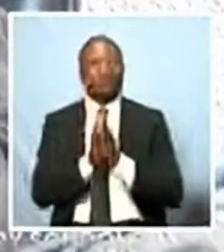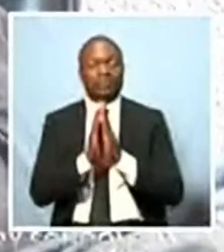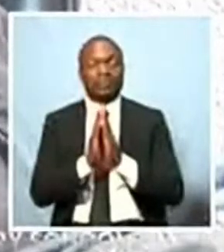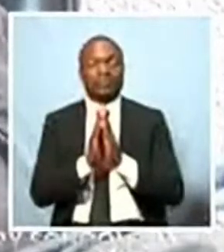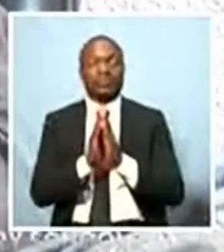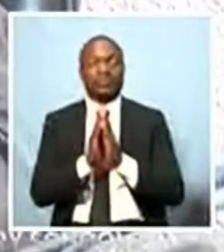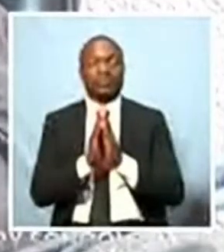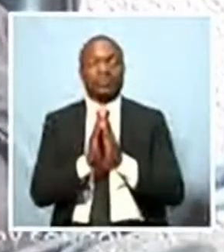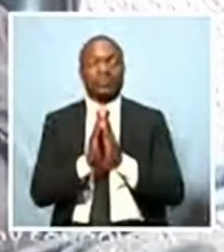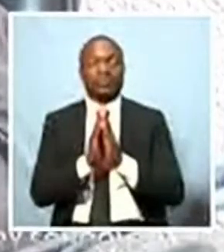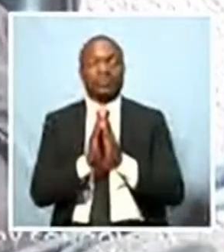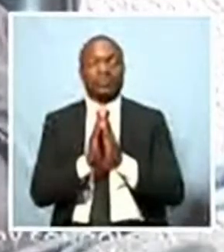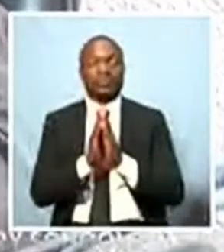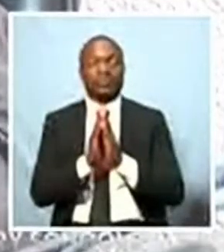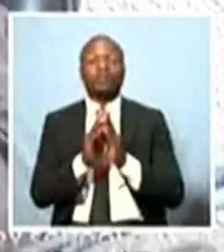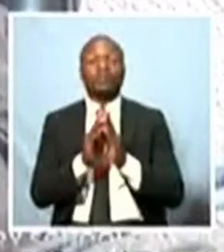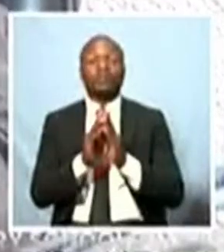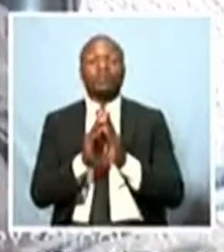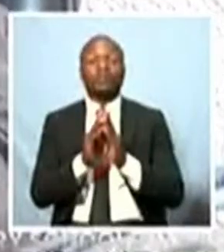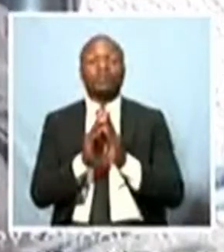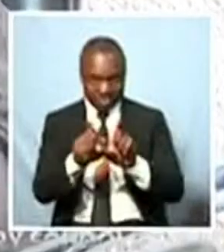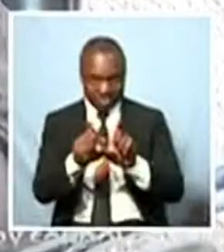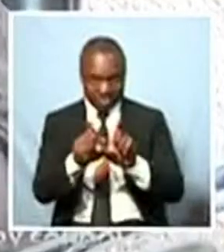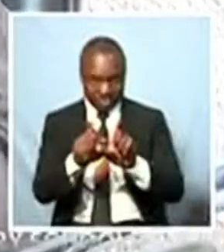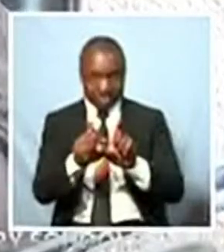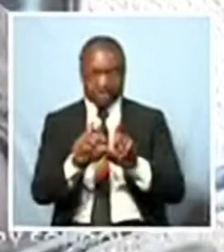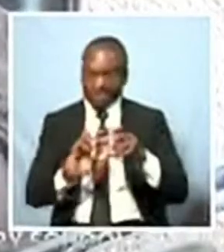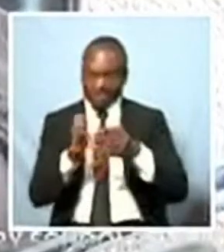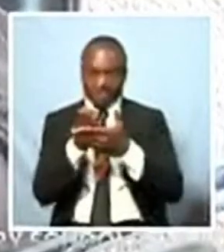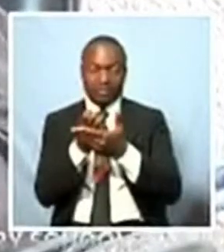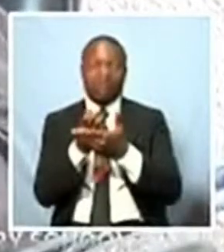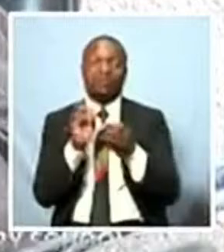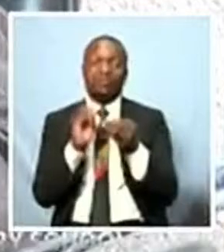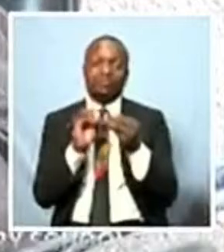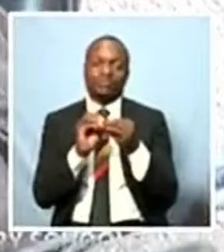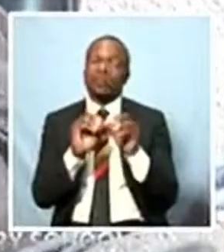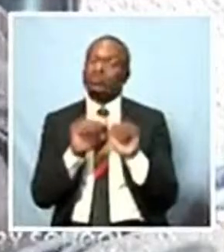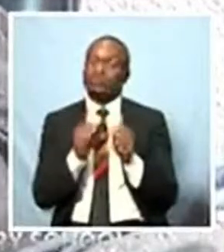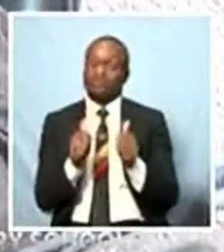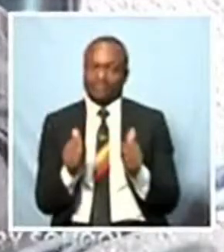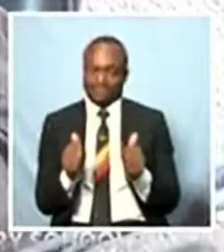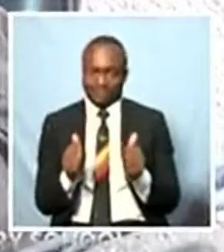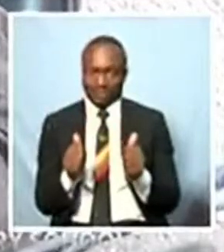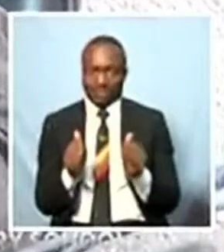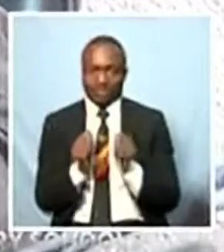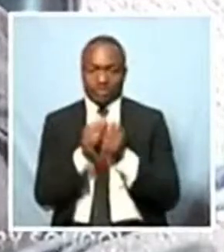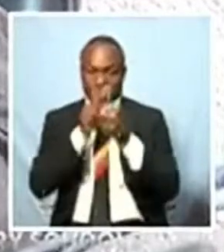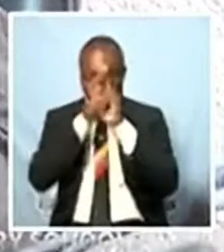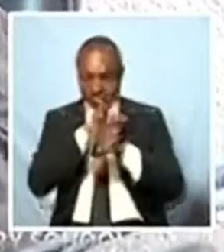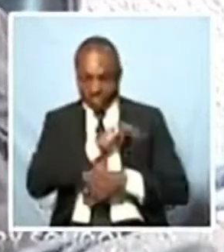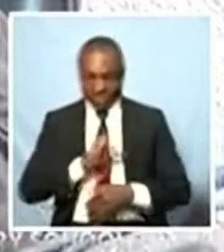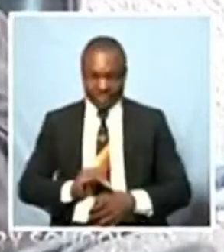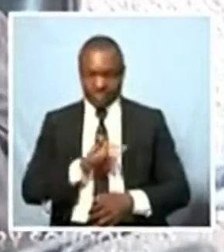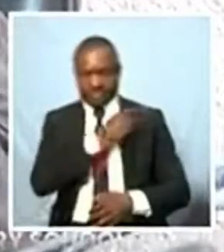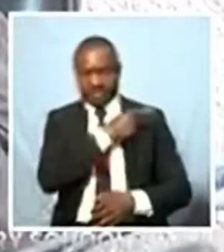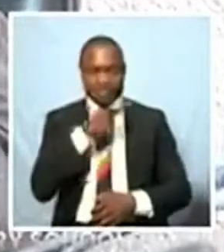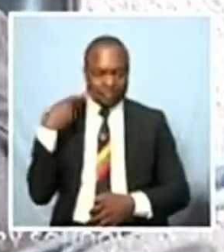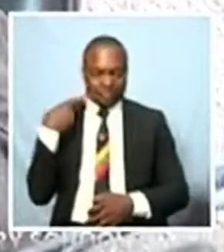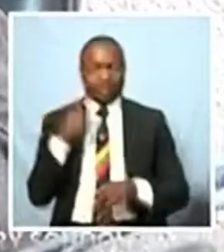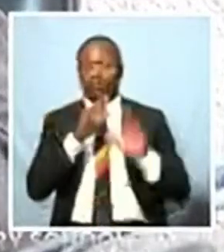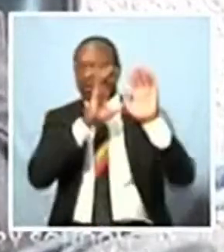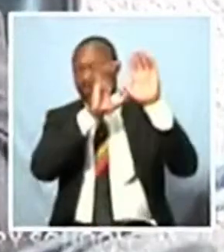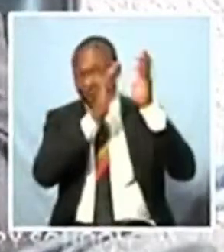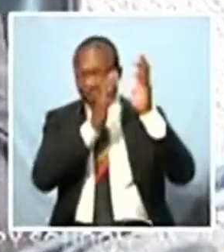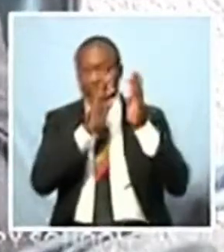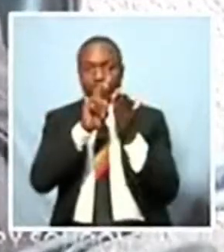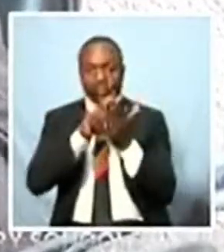very thought-provoking questions. We have engaged productively with the honorable members of Parliament. We hope that